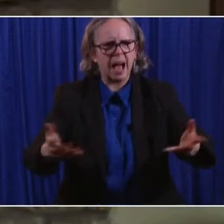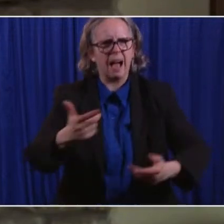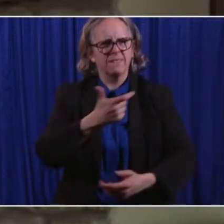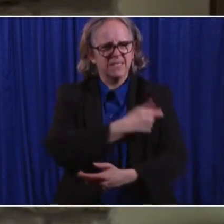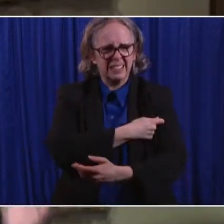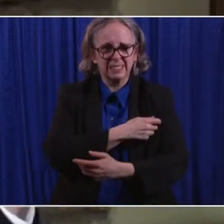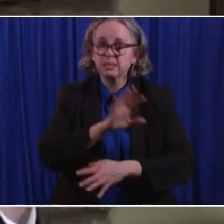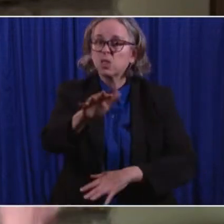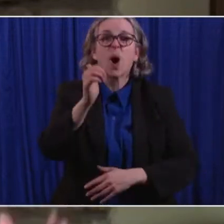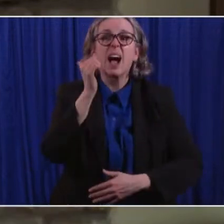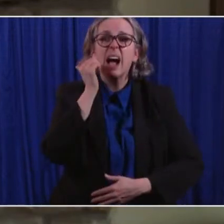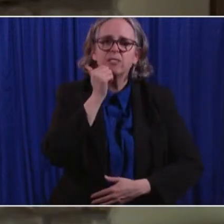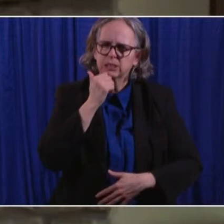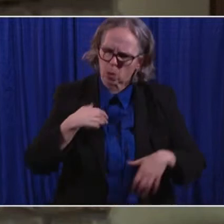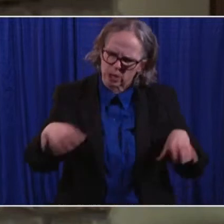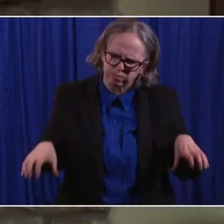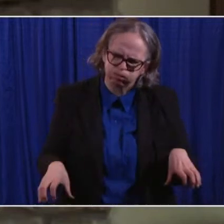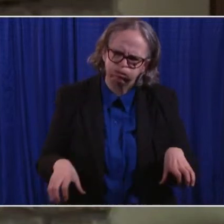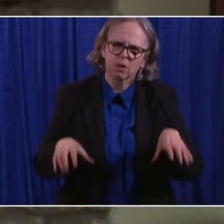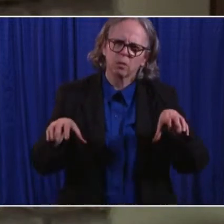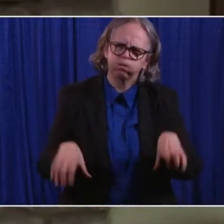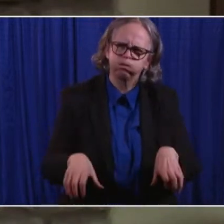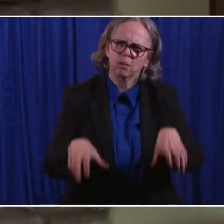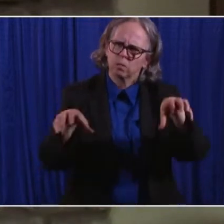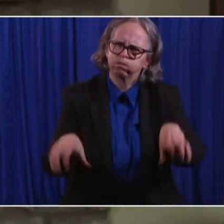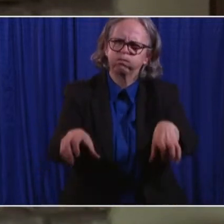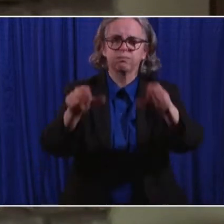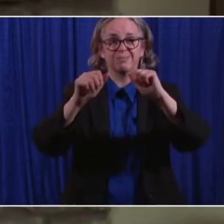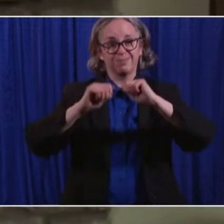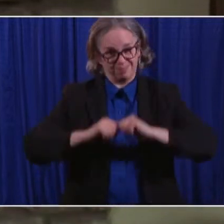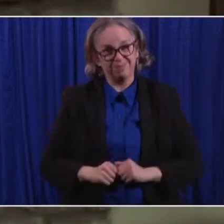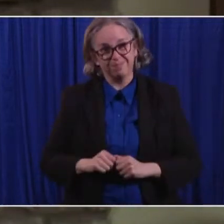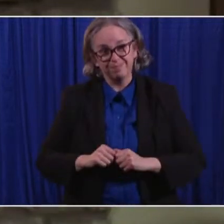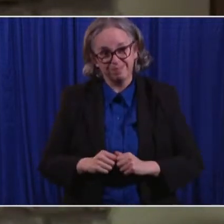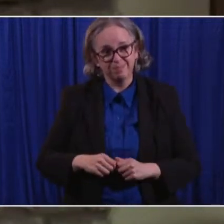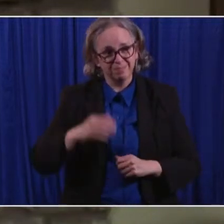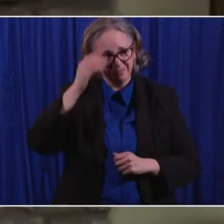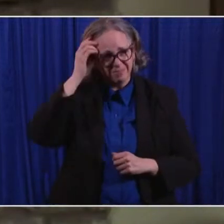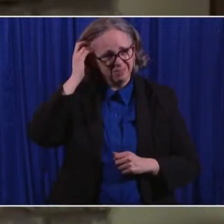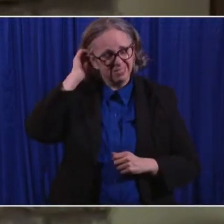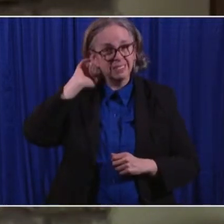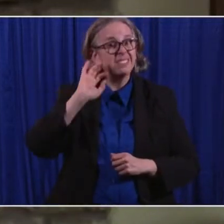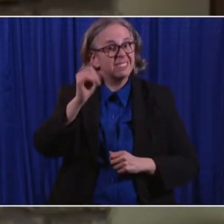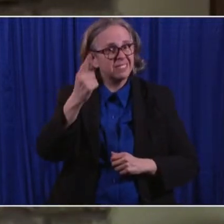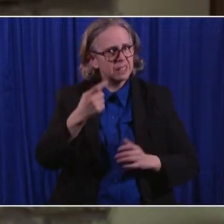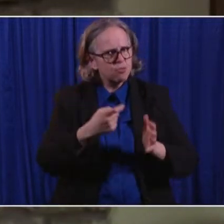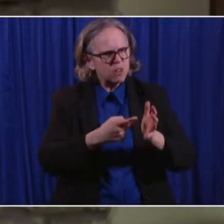an entire community, the entire state to do it.